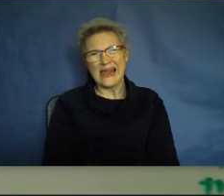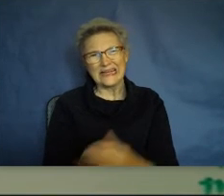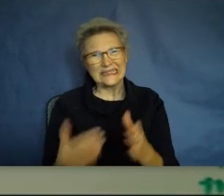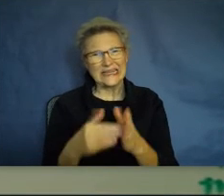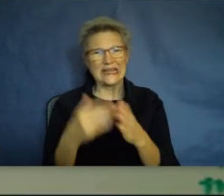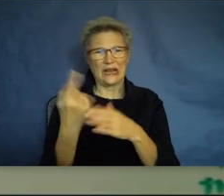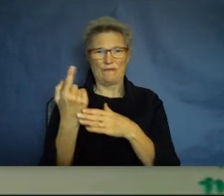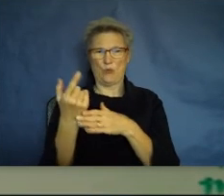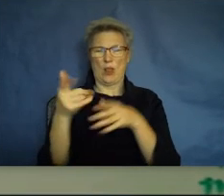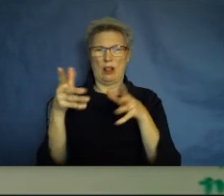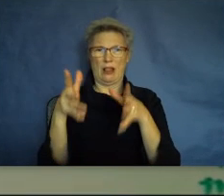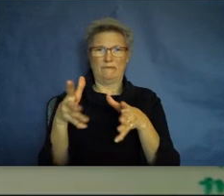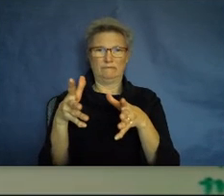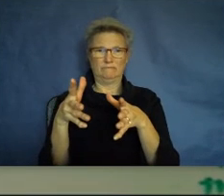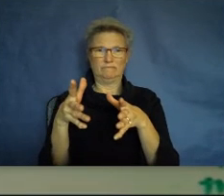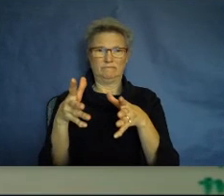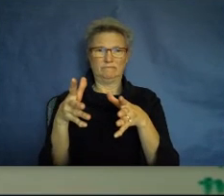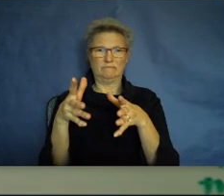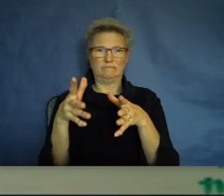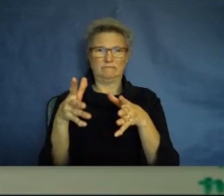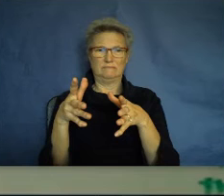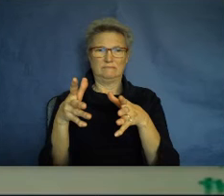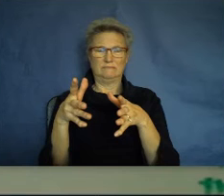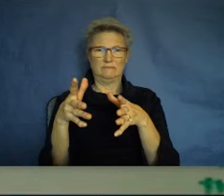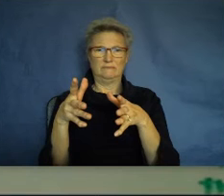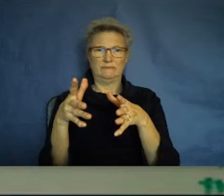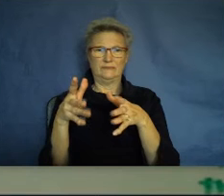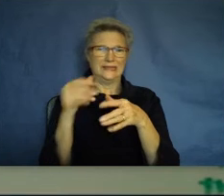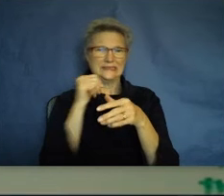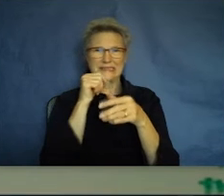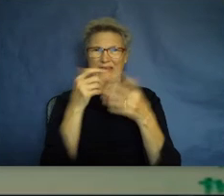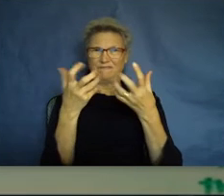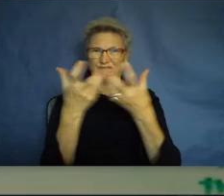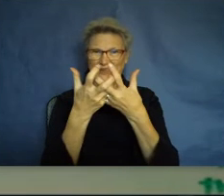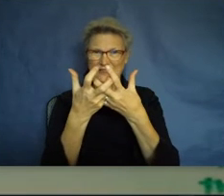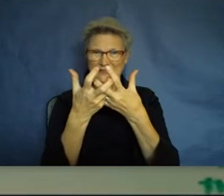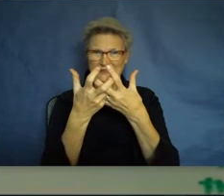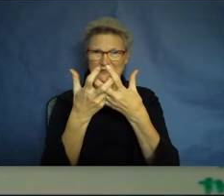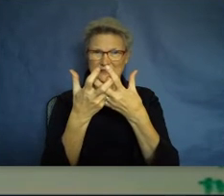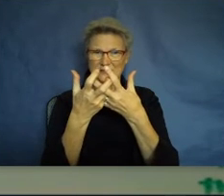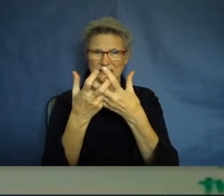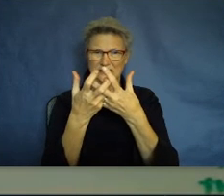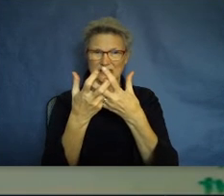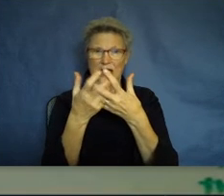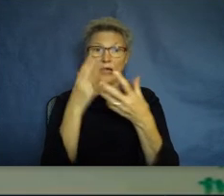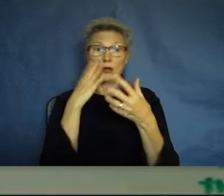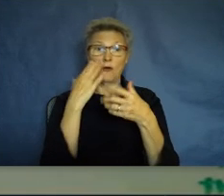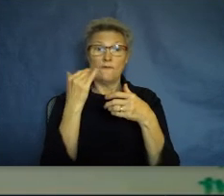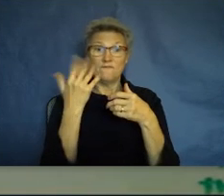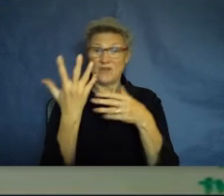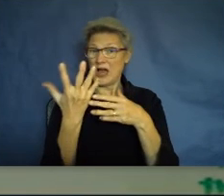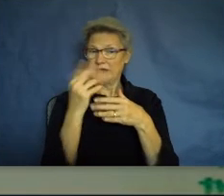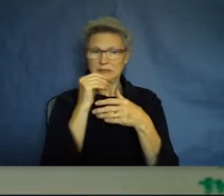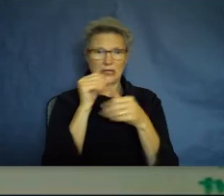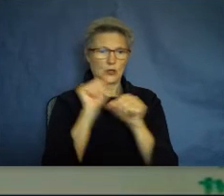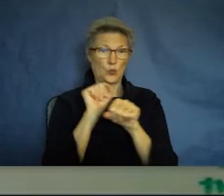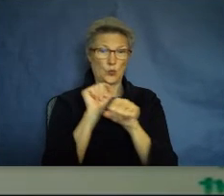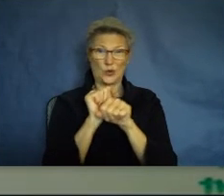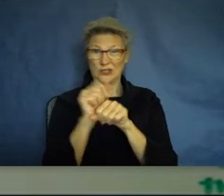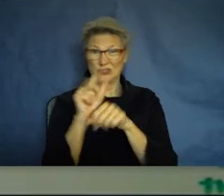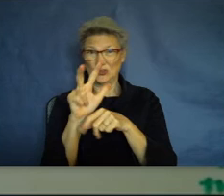Again, I've got this extra desk that's not fitting into my rectangular shape. I know 5 is not going to work